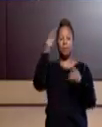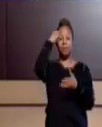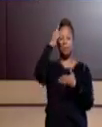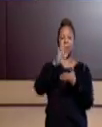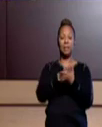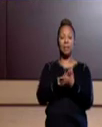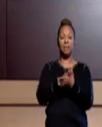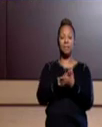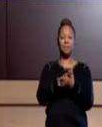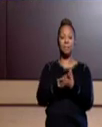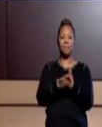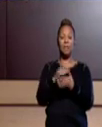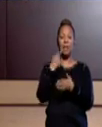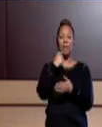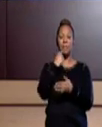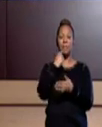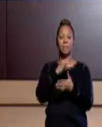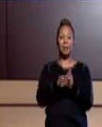believe, and